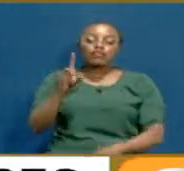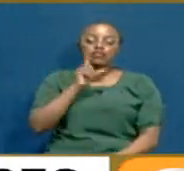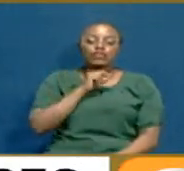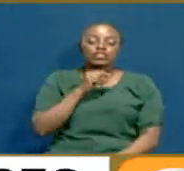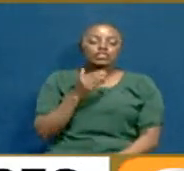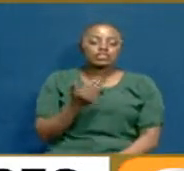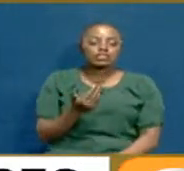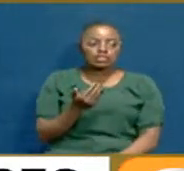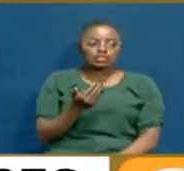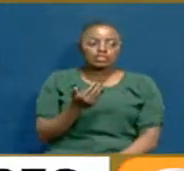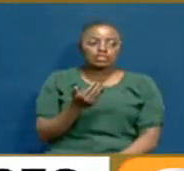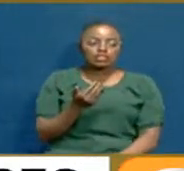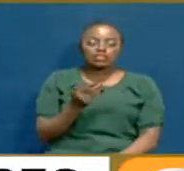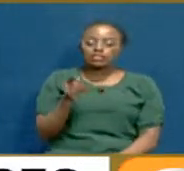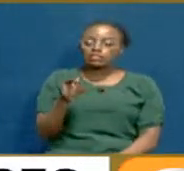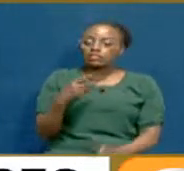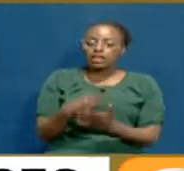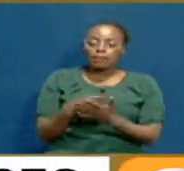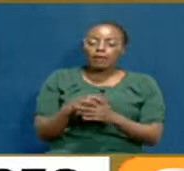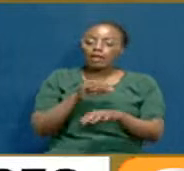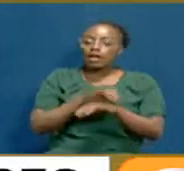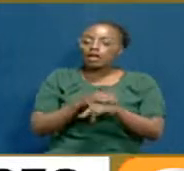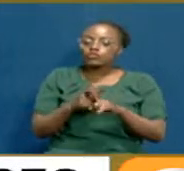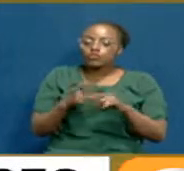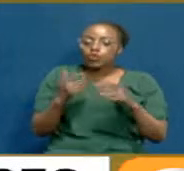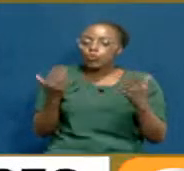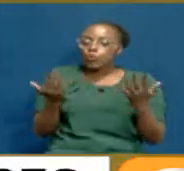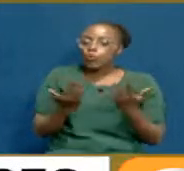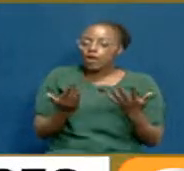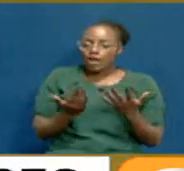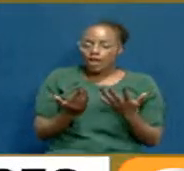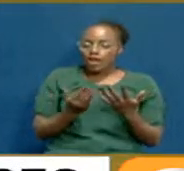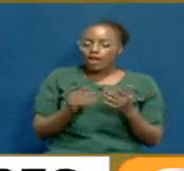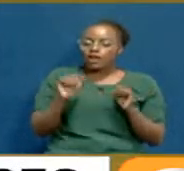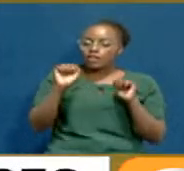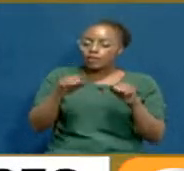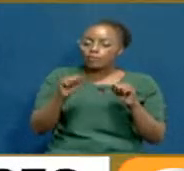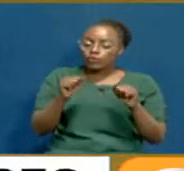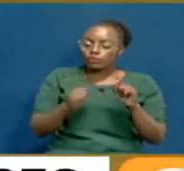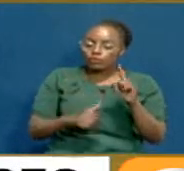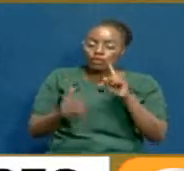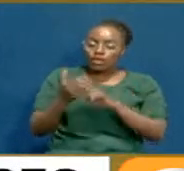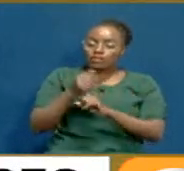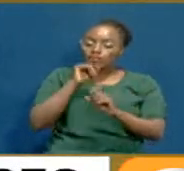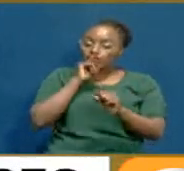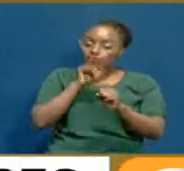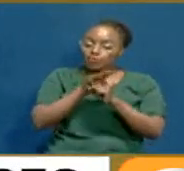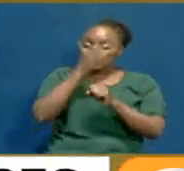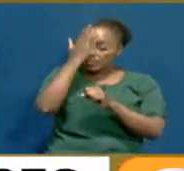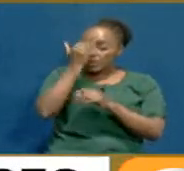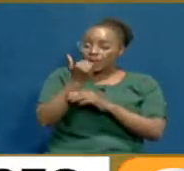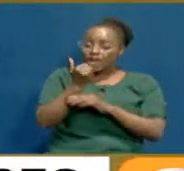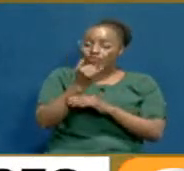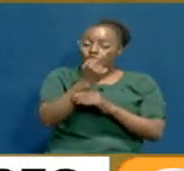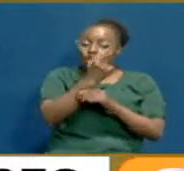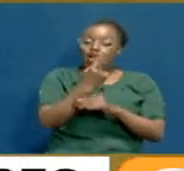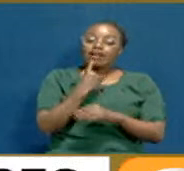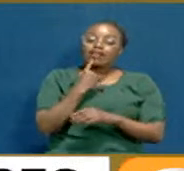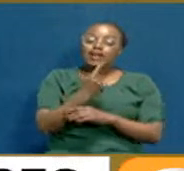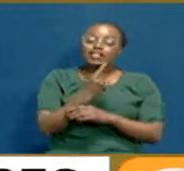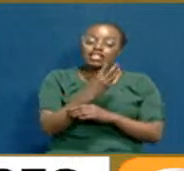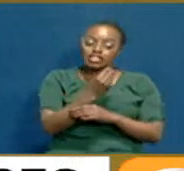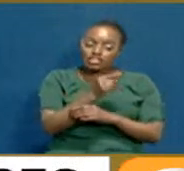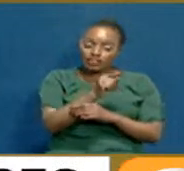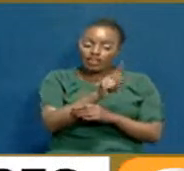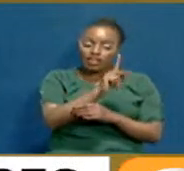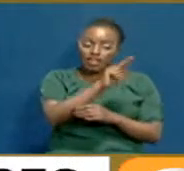So where are they going to get money from for them to be able to meet these promises? Because for every 100 shilling that